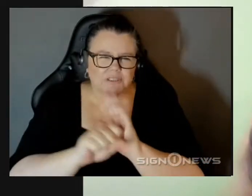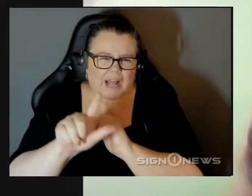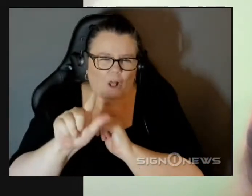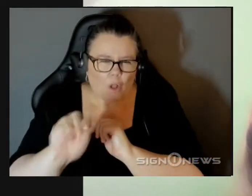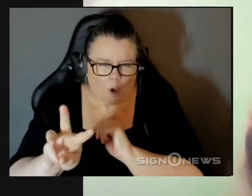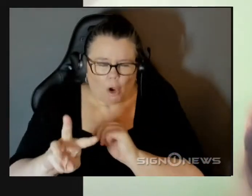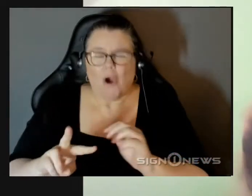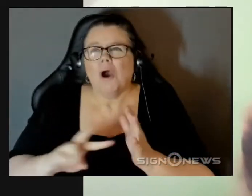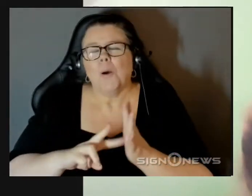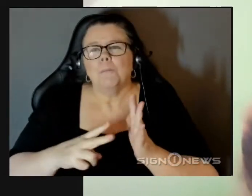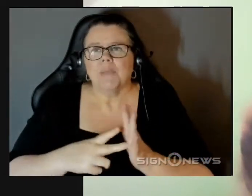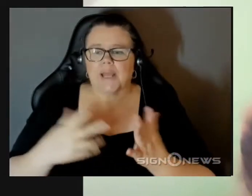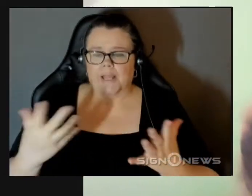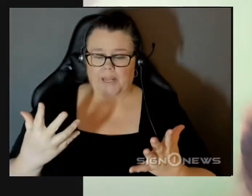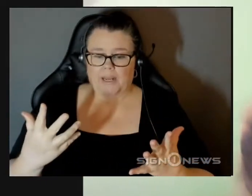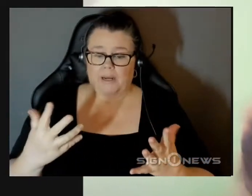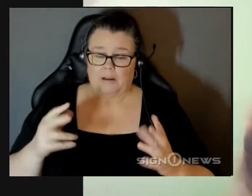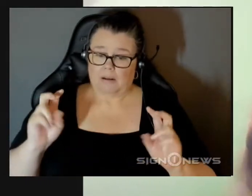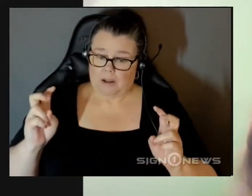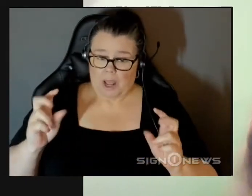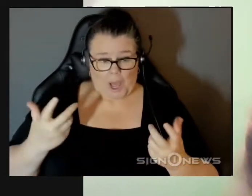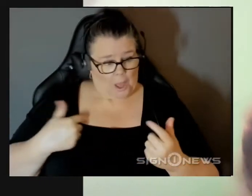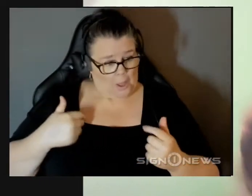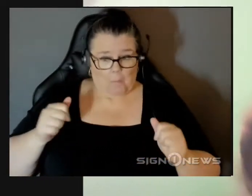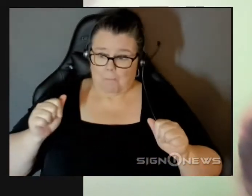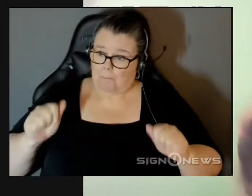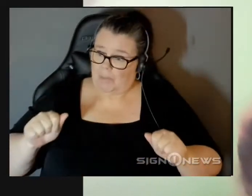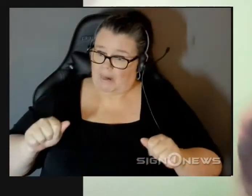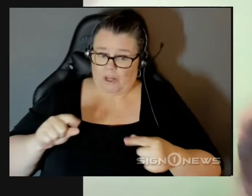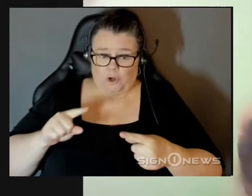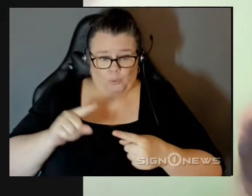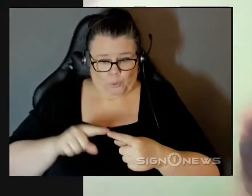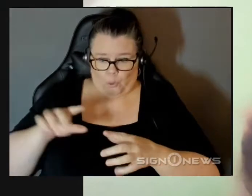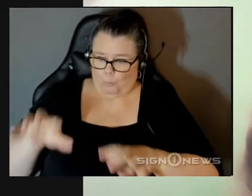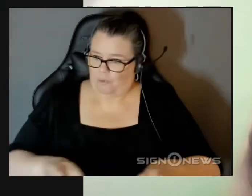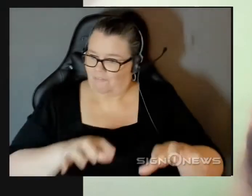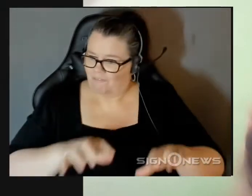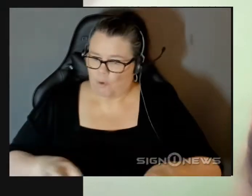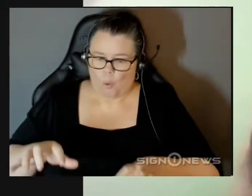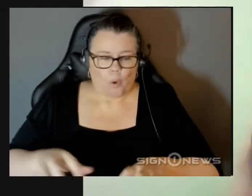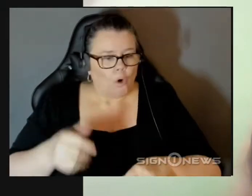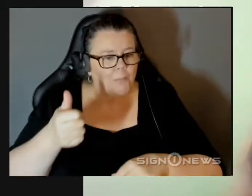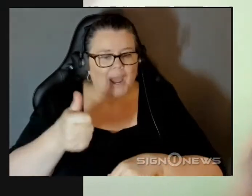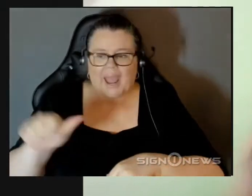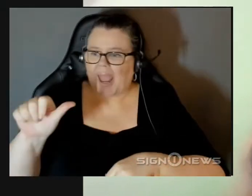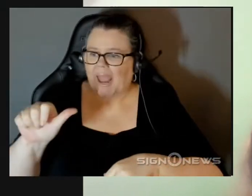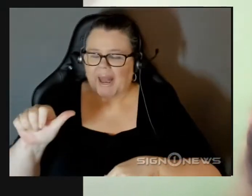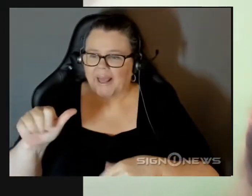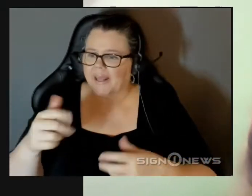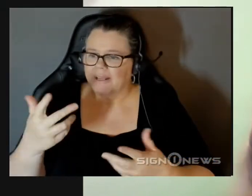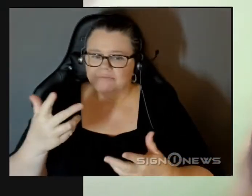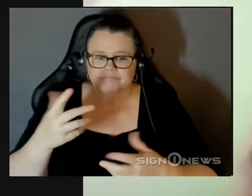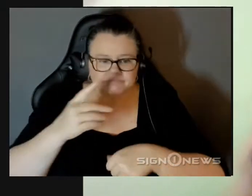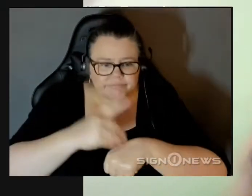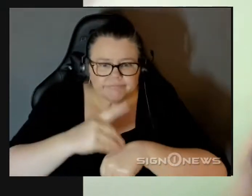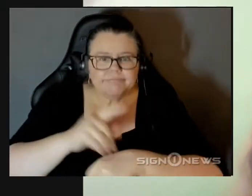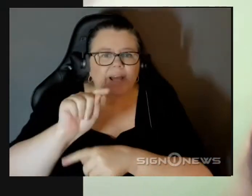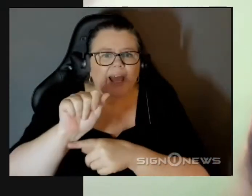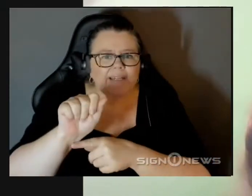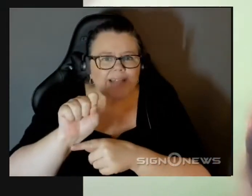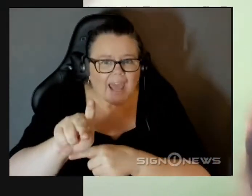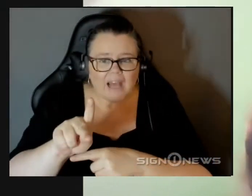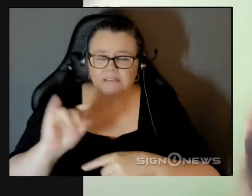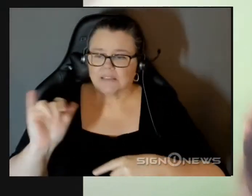task. So the legal ability, for example, to perform an act like signing a contract is a form of